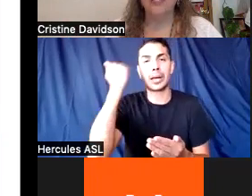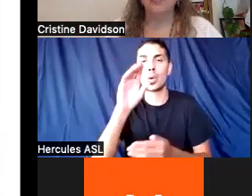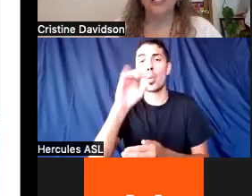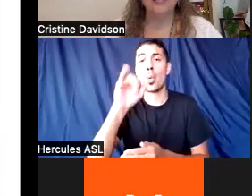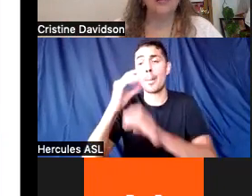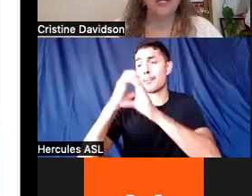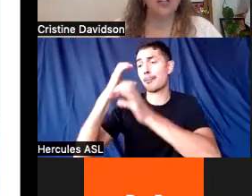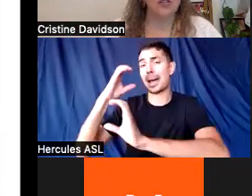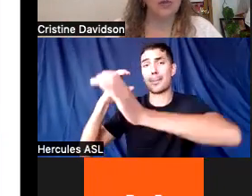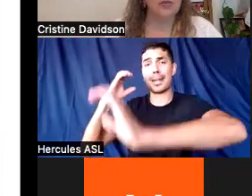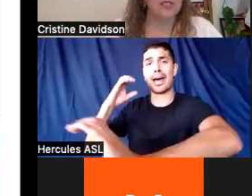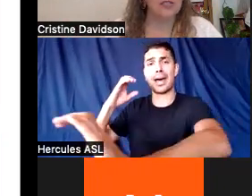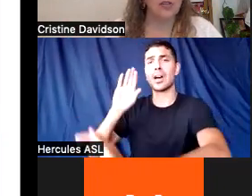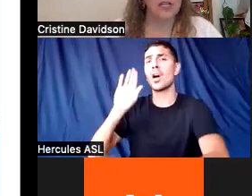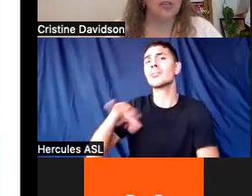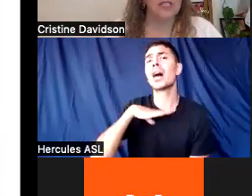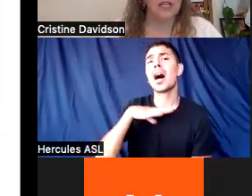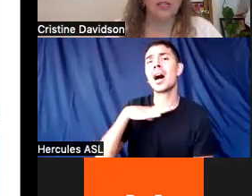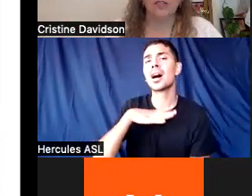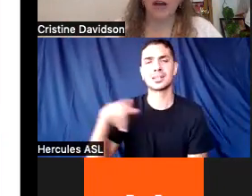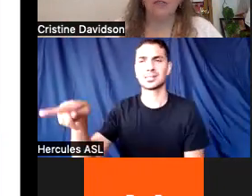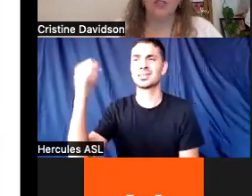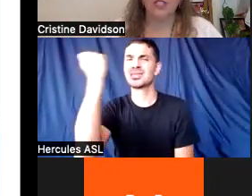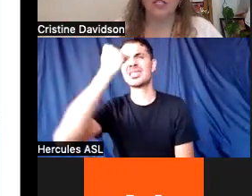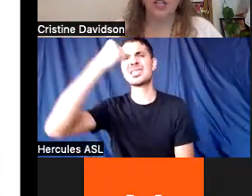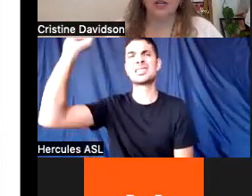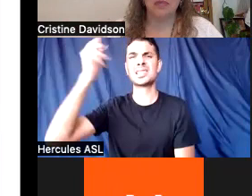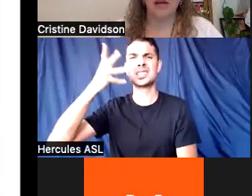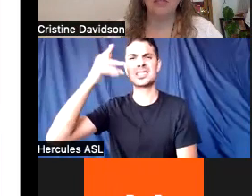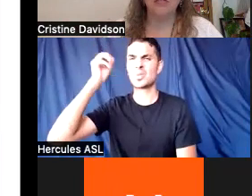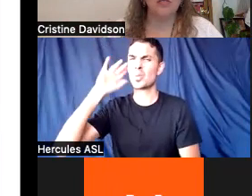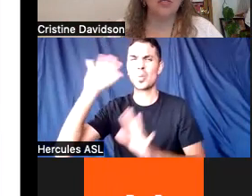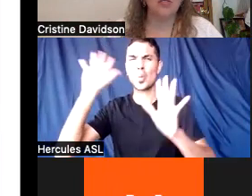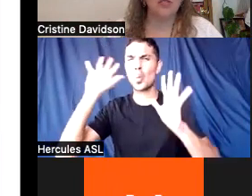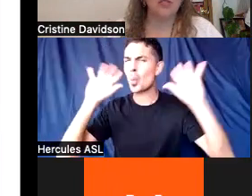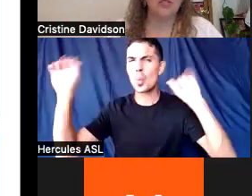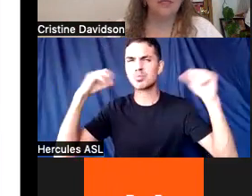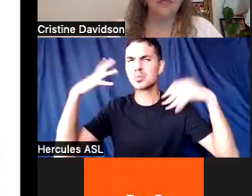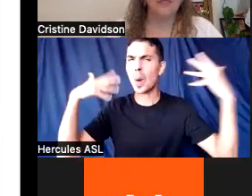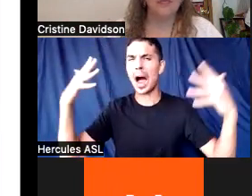How do we split sexual abuse or sexual assault survivors into good and bad?